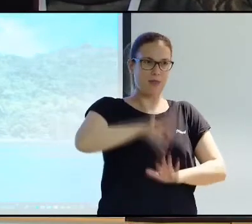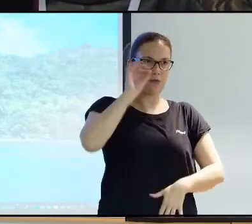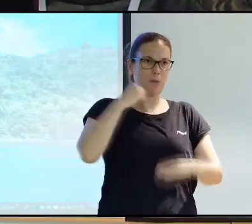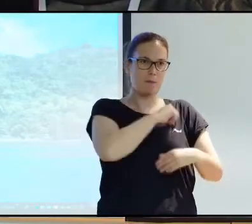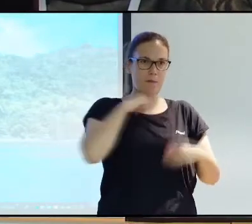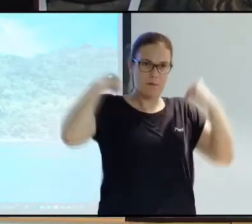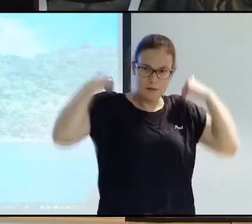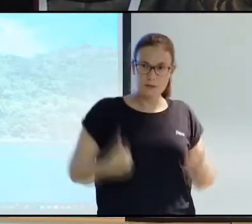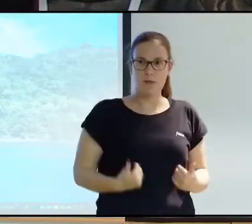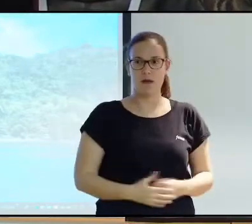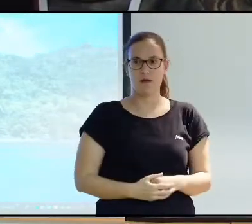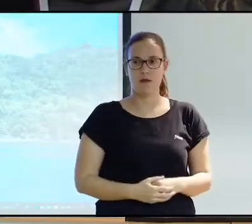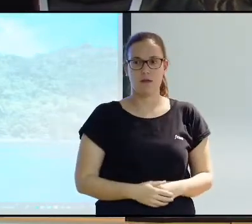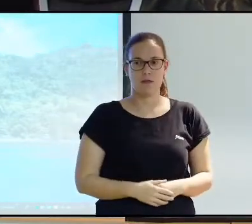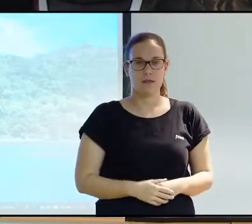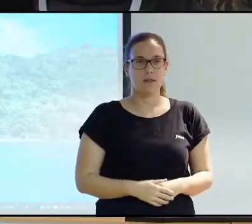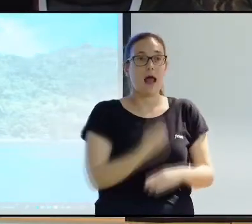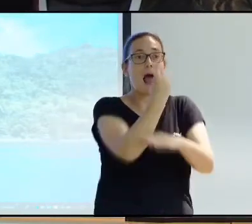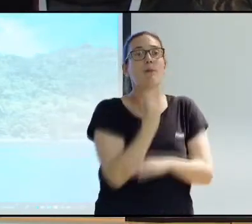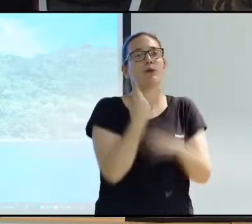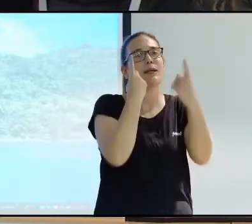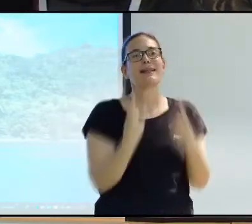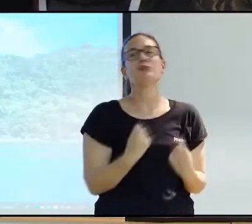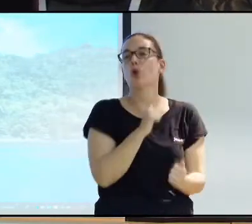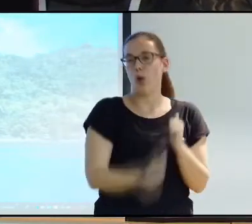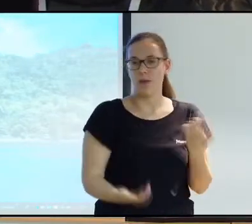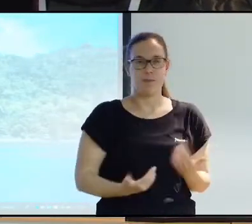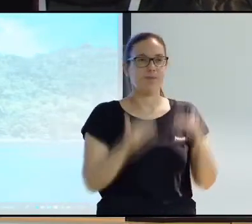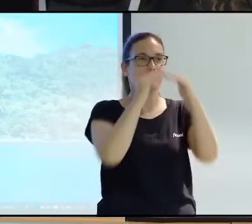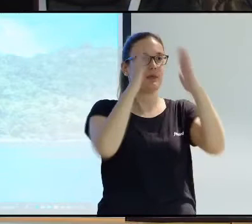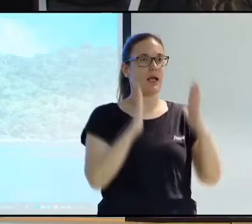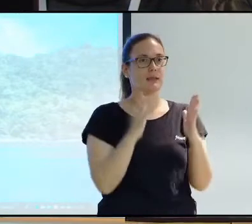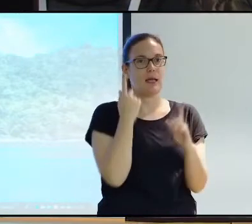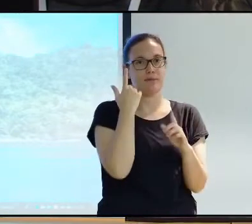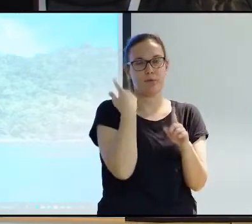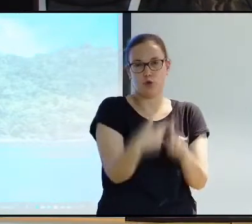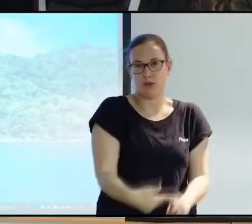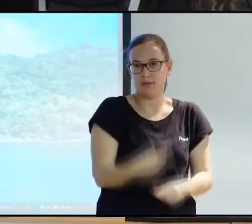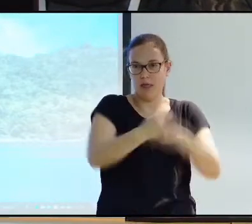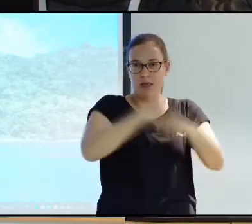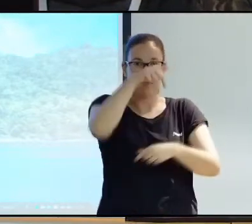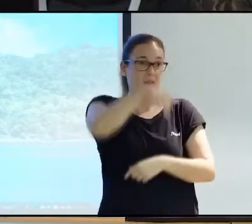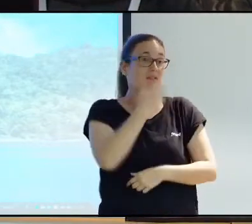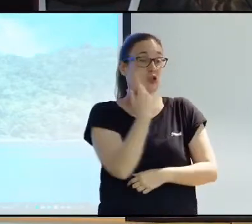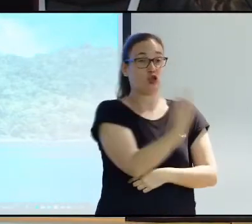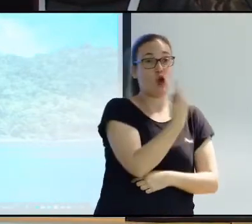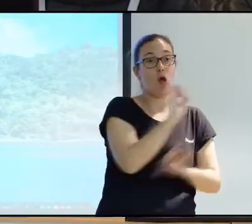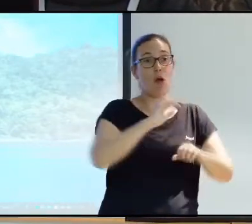me make my own decisions, and I will need support. And in the housework, for